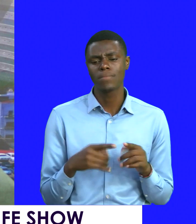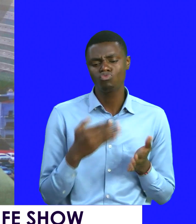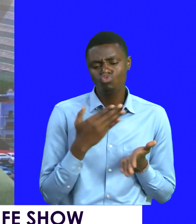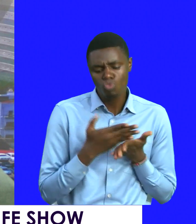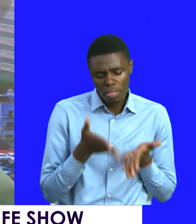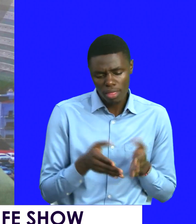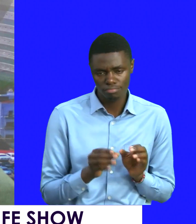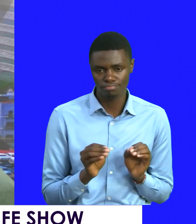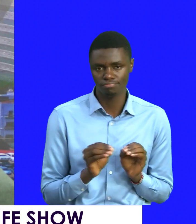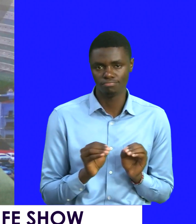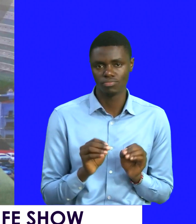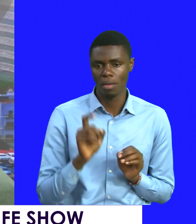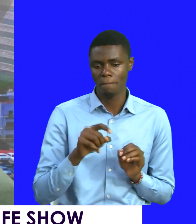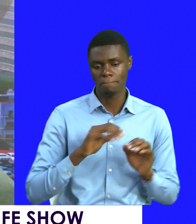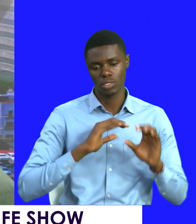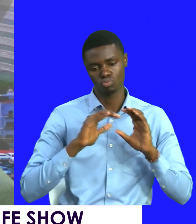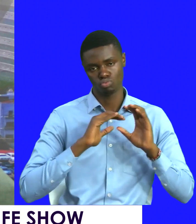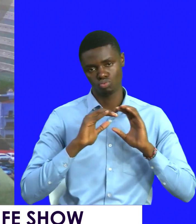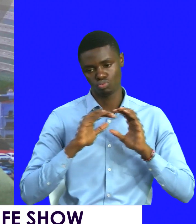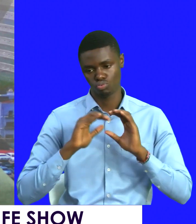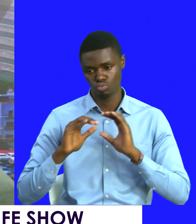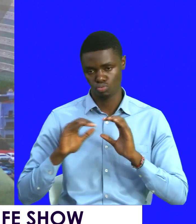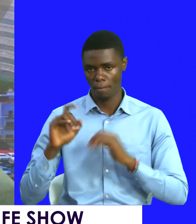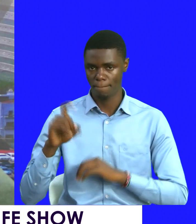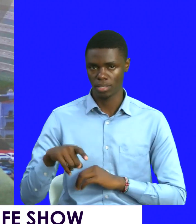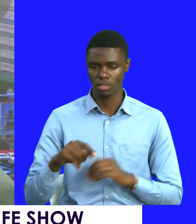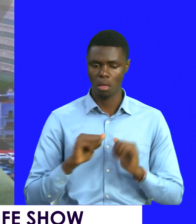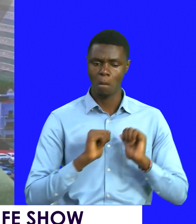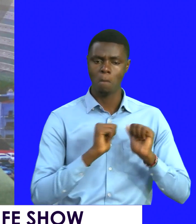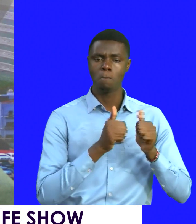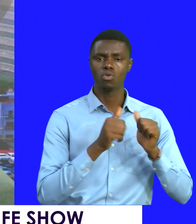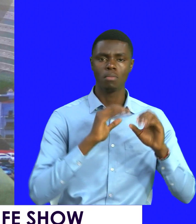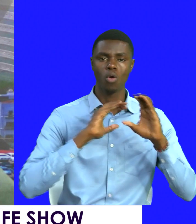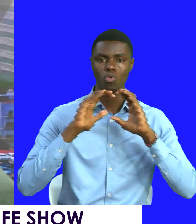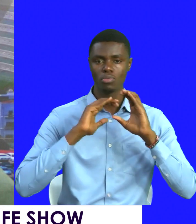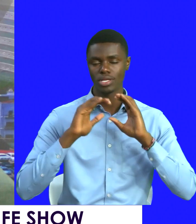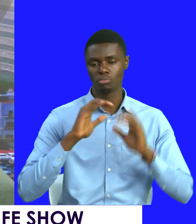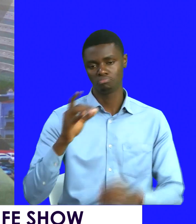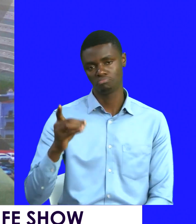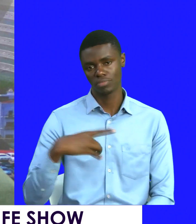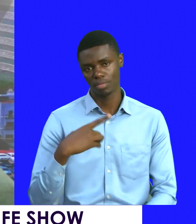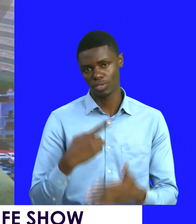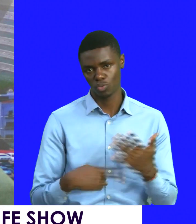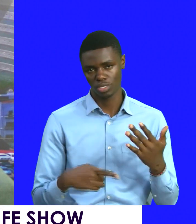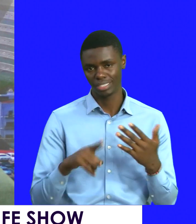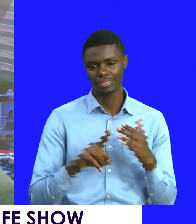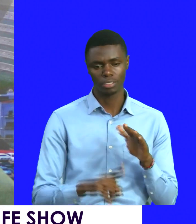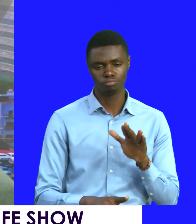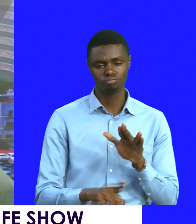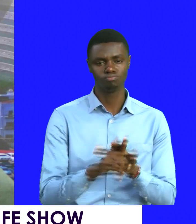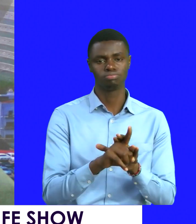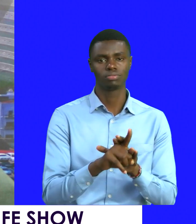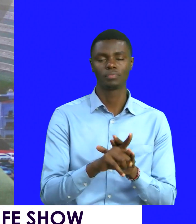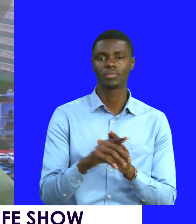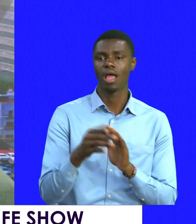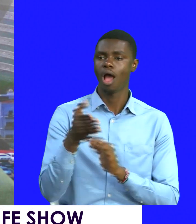there. You need to communicate this. Proper communication demands that you bring out the aspect